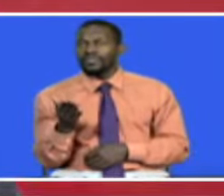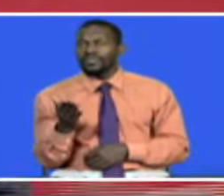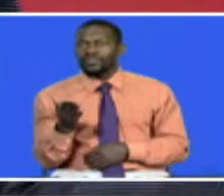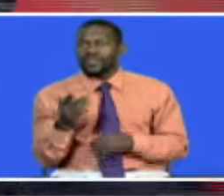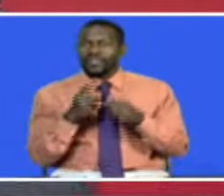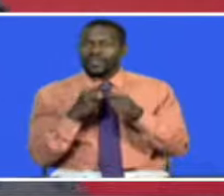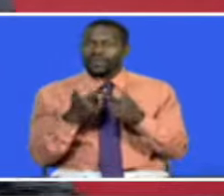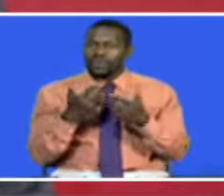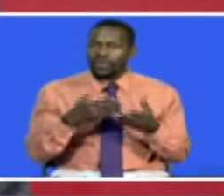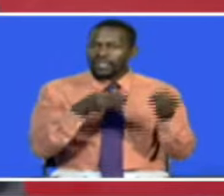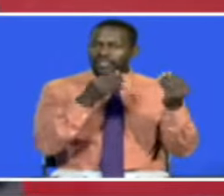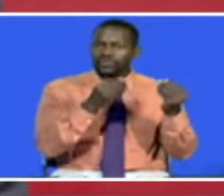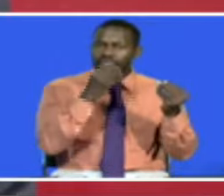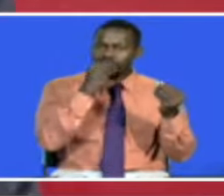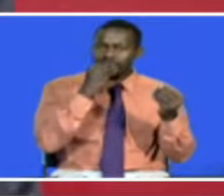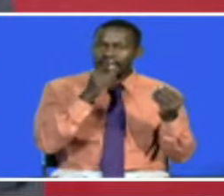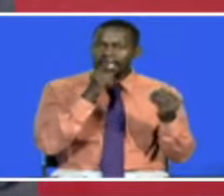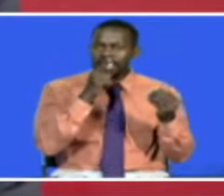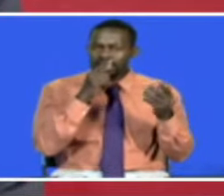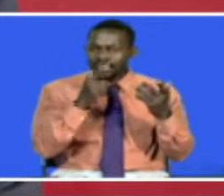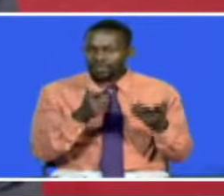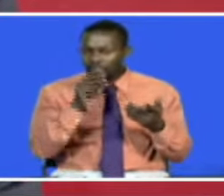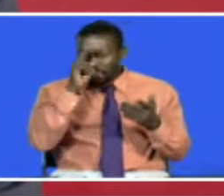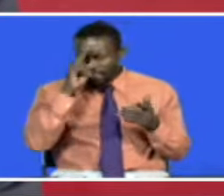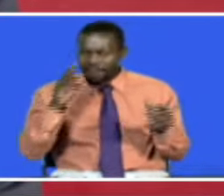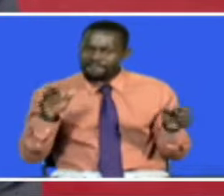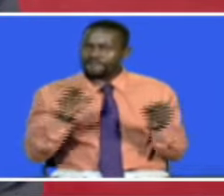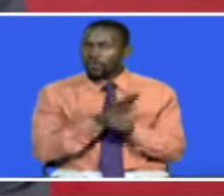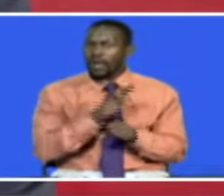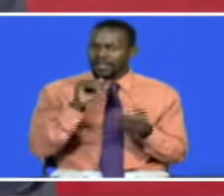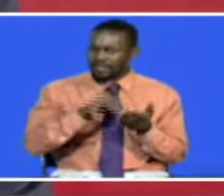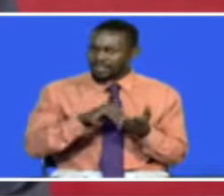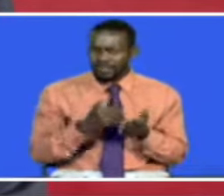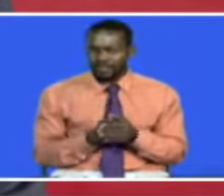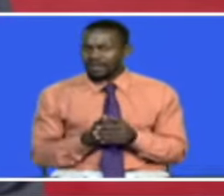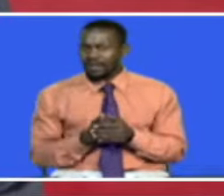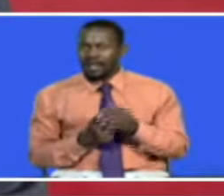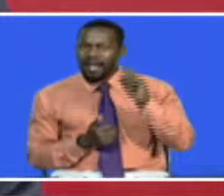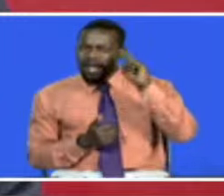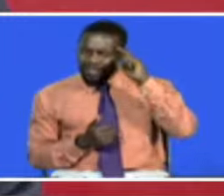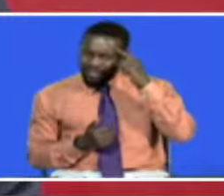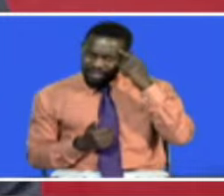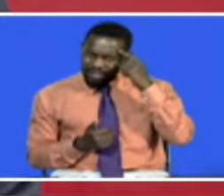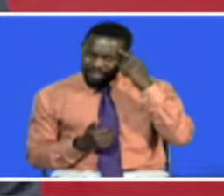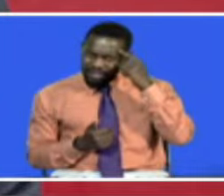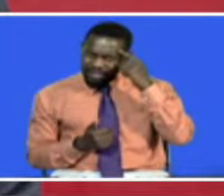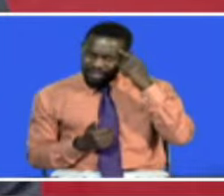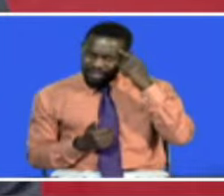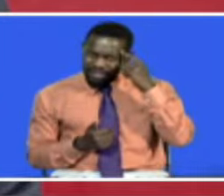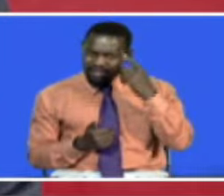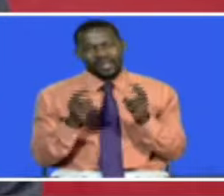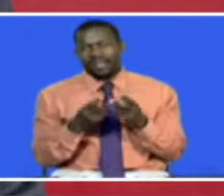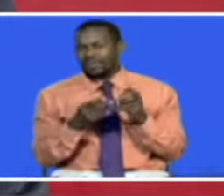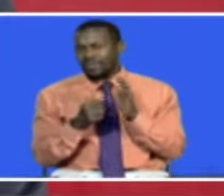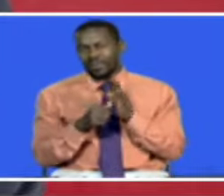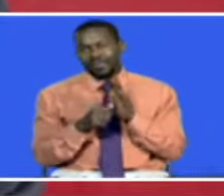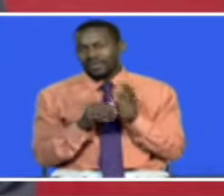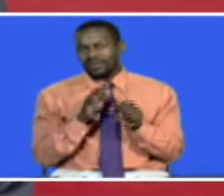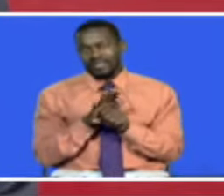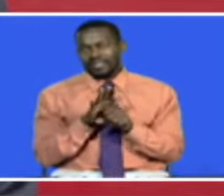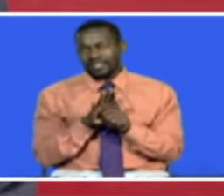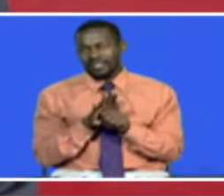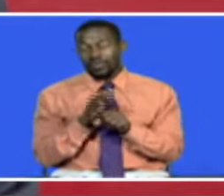for lunch. Also, they came there. I don't know what is so wrong, but I think there's something like no media briefing, just apart from the demonstration. There must be a